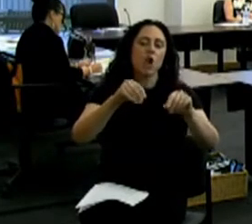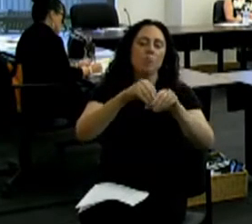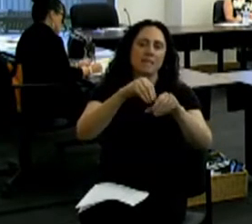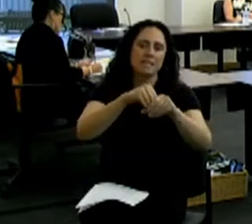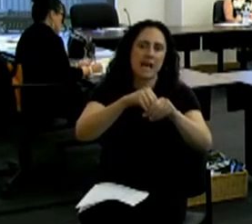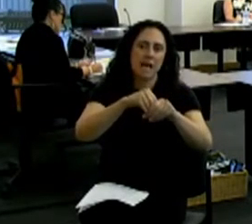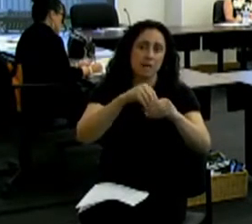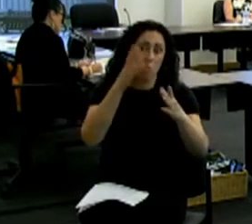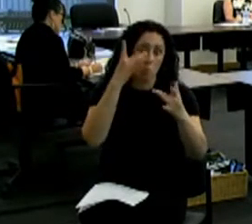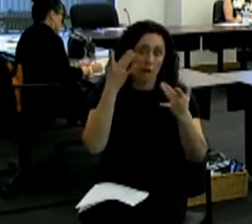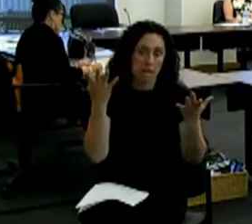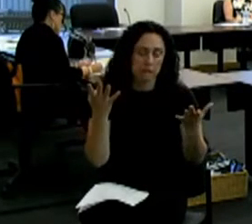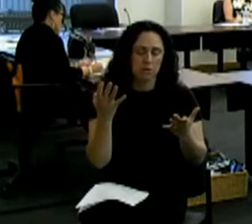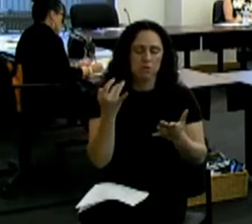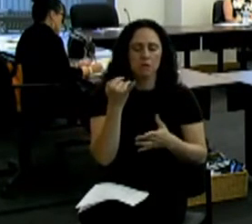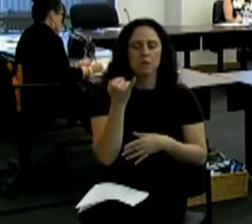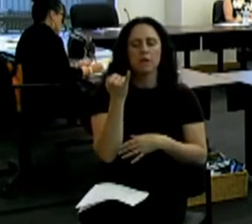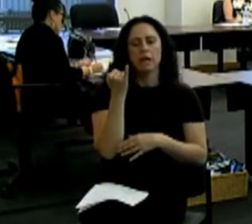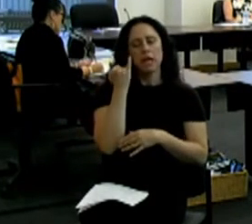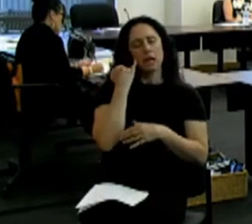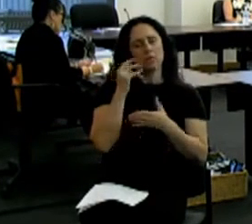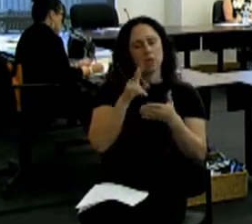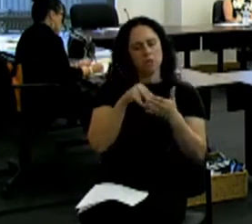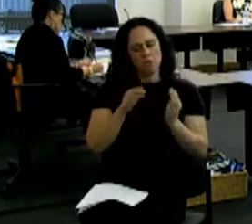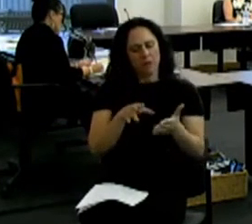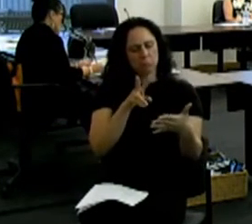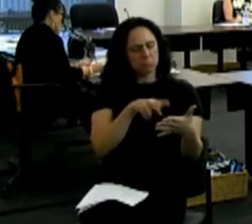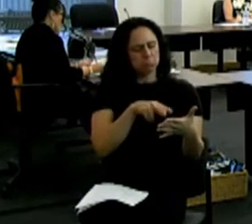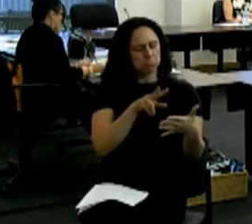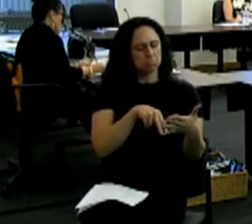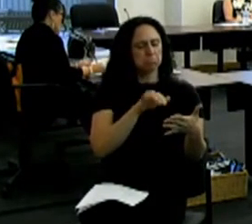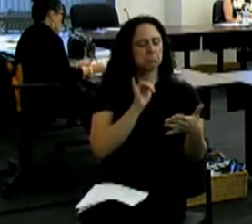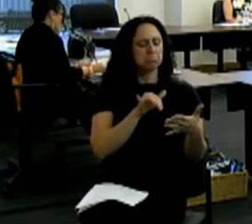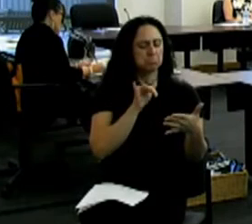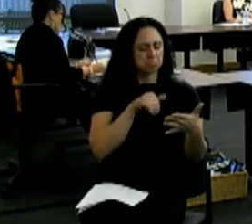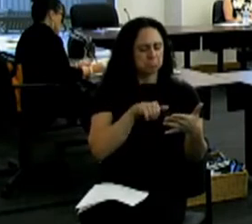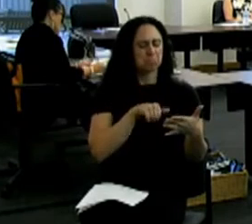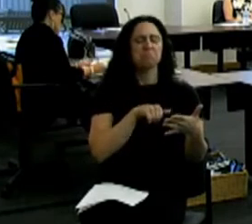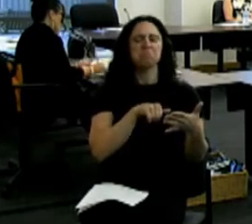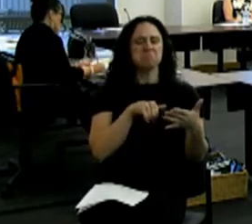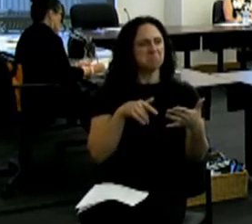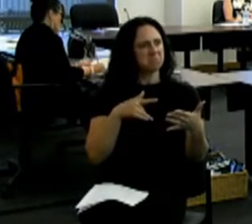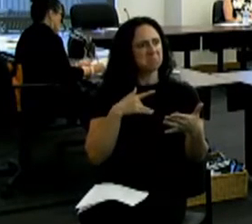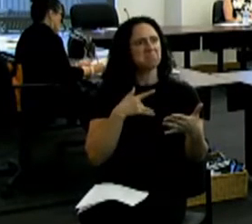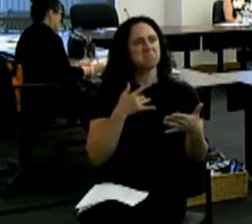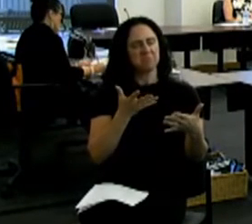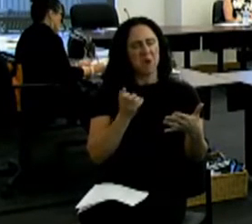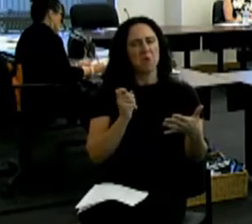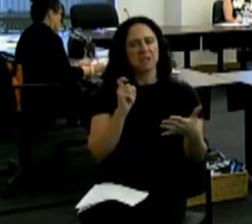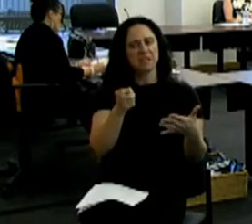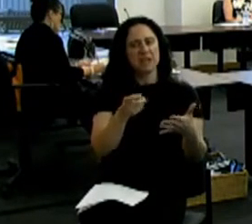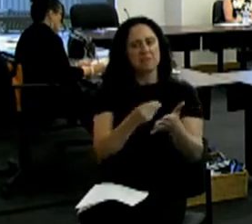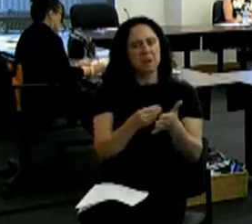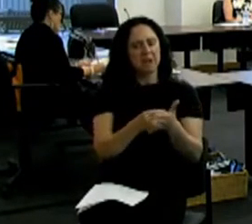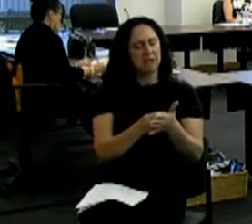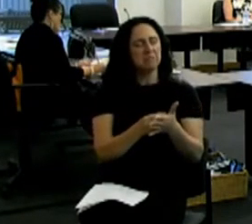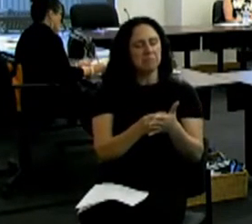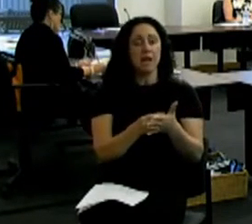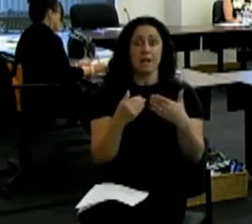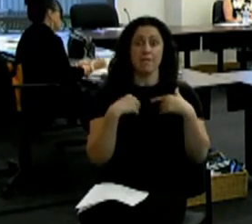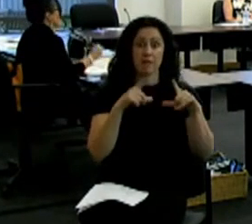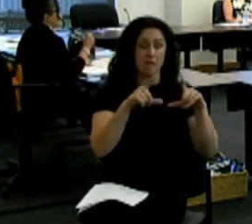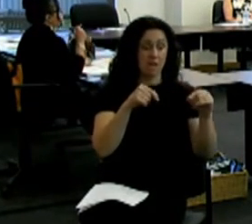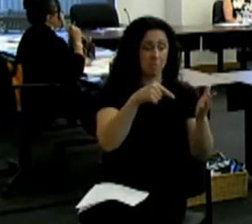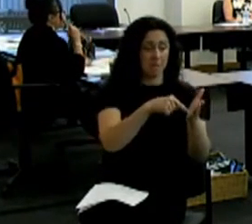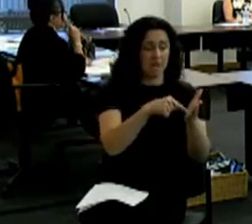if something that the reader reads that makes them feel they want to give to the college, they have the envelope,